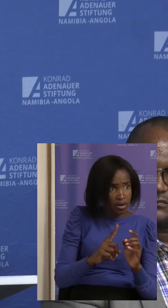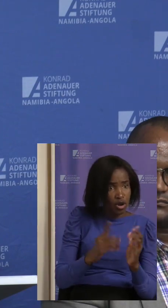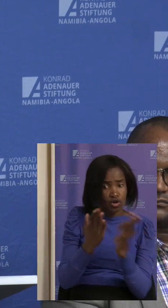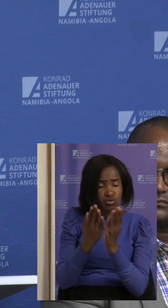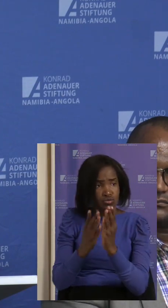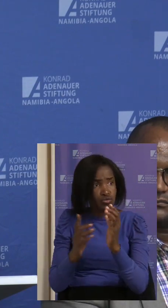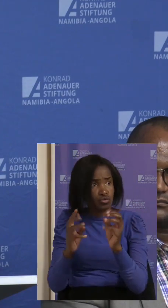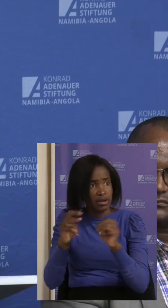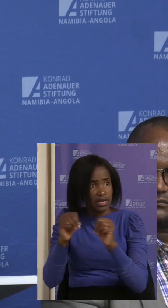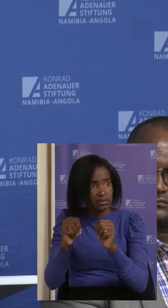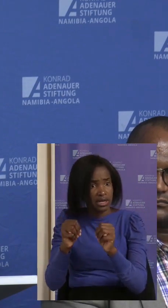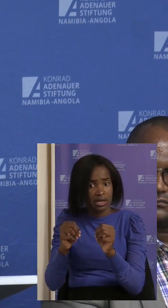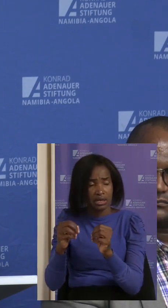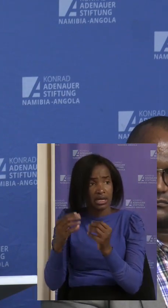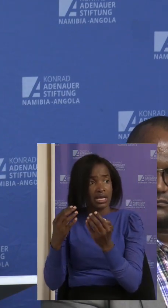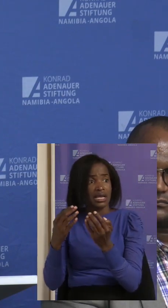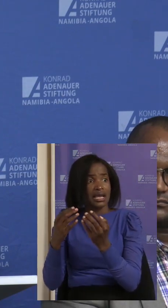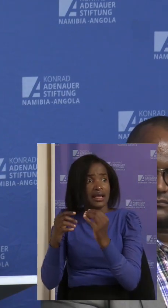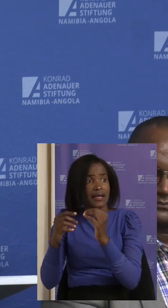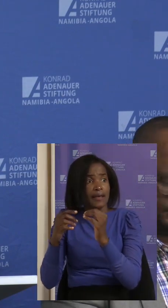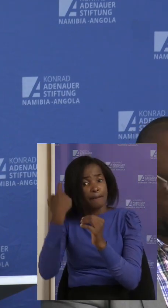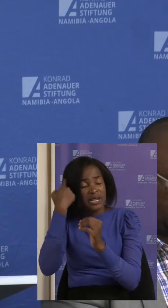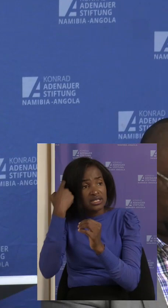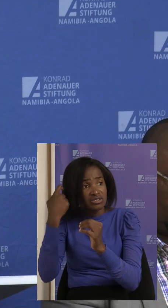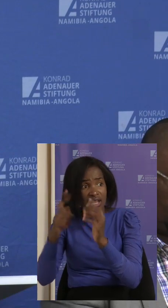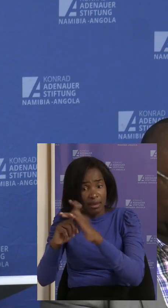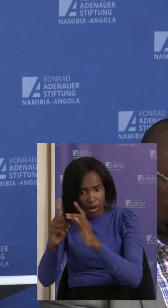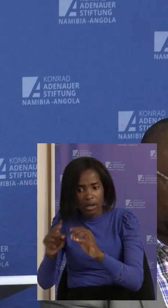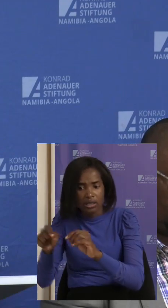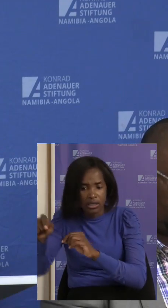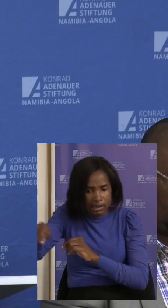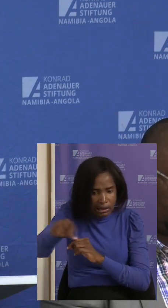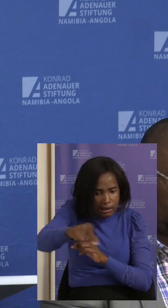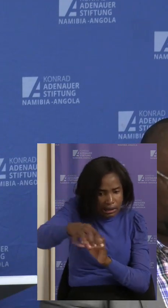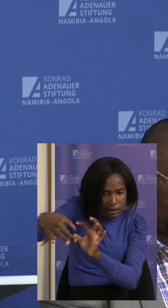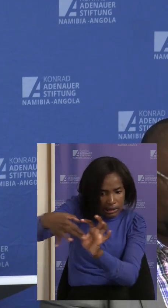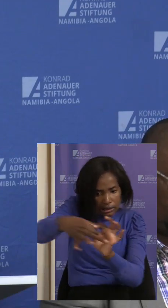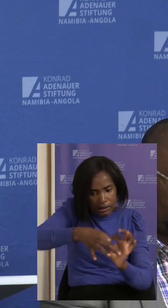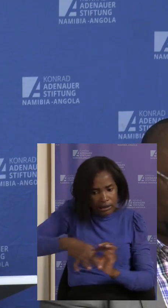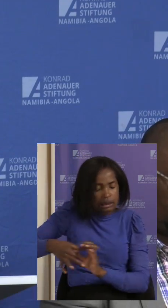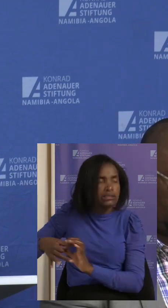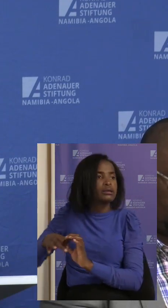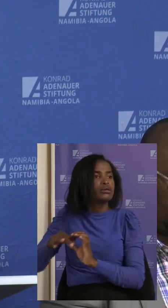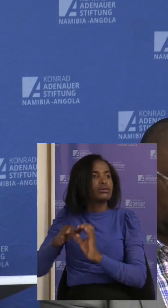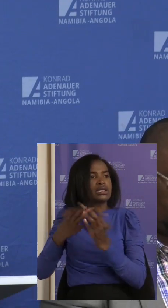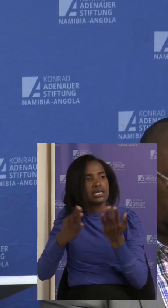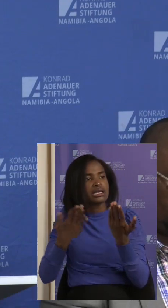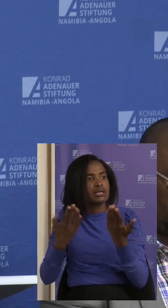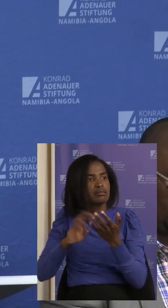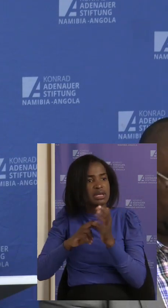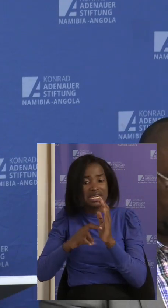school management, what's happening in the ministry as well. So there has to be accountability at all